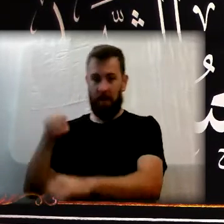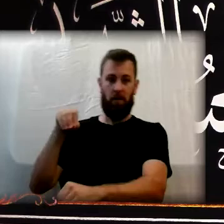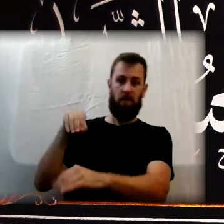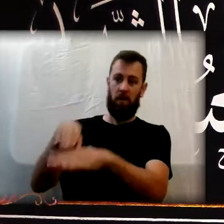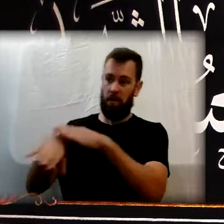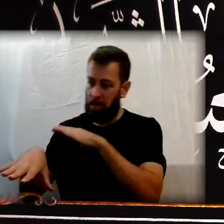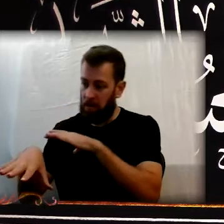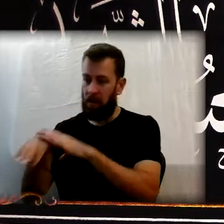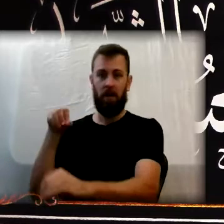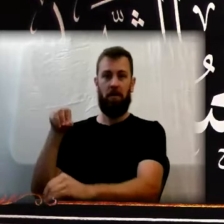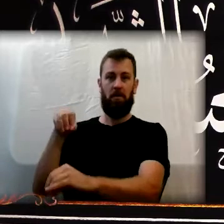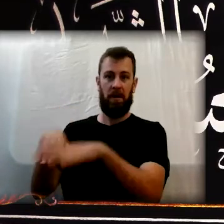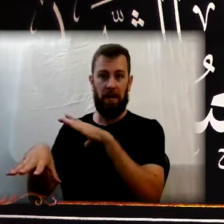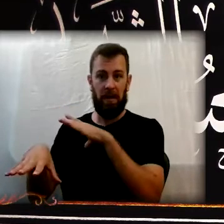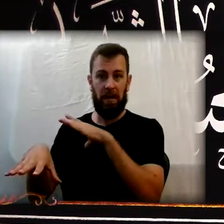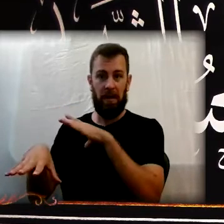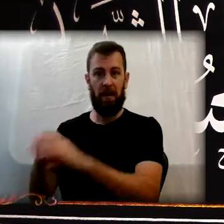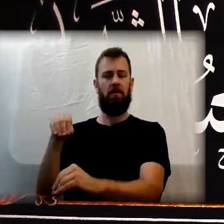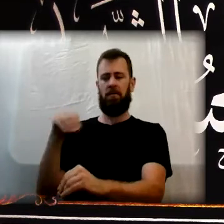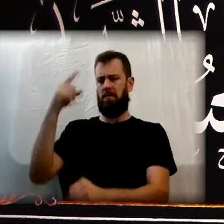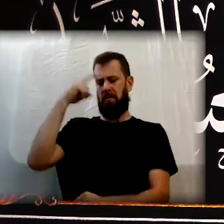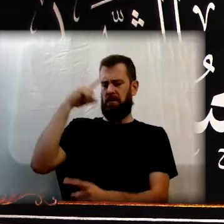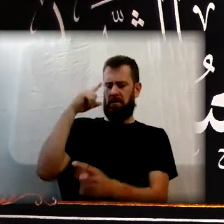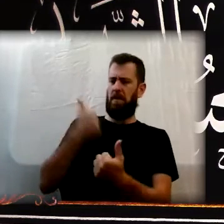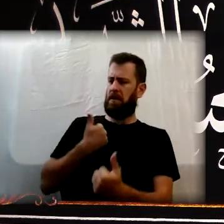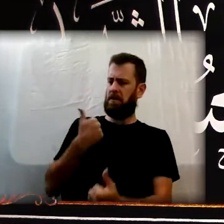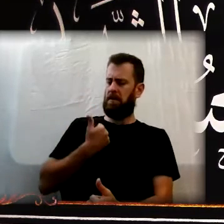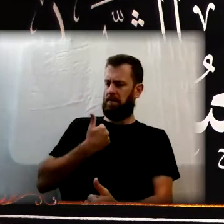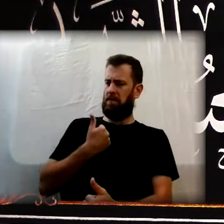in and coming out.